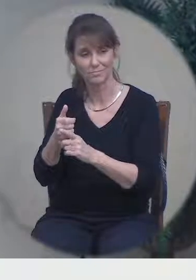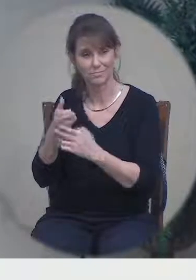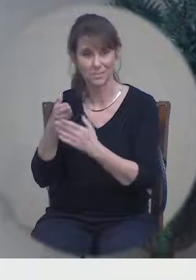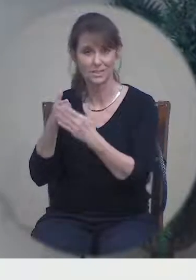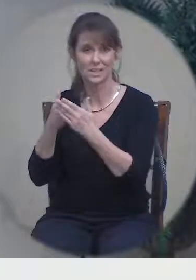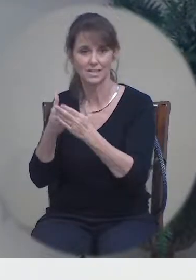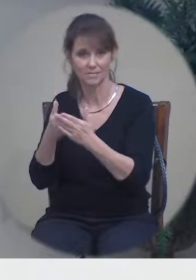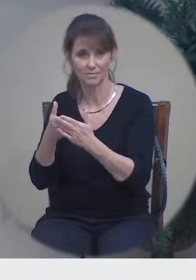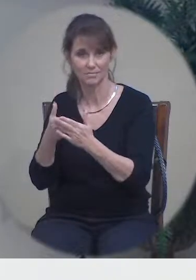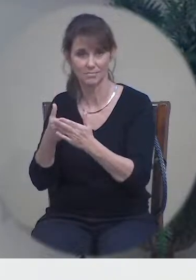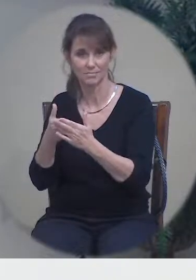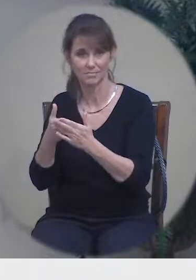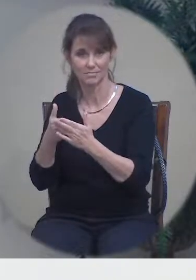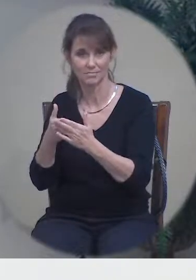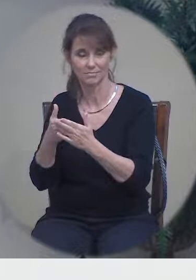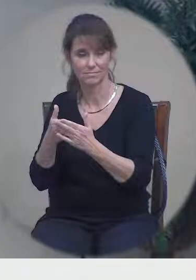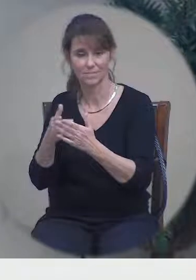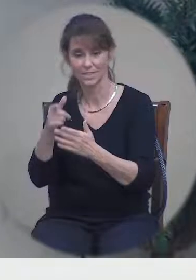Curse God and die.